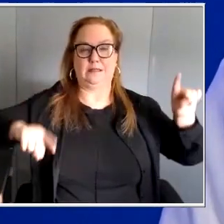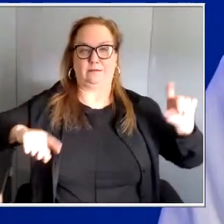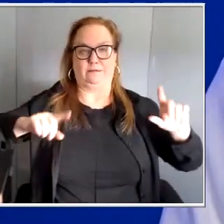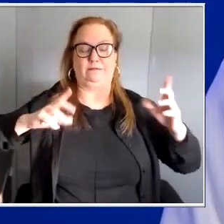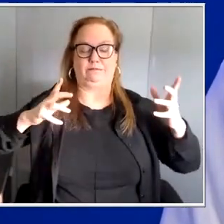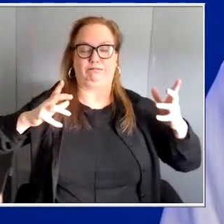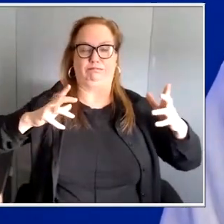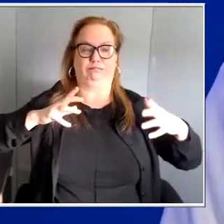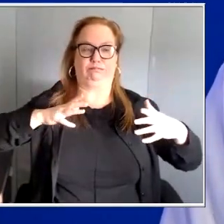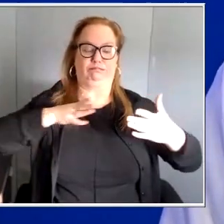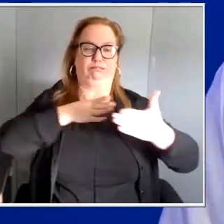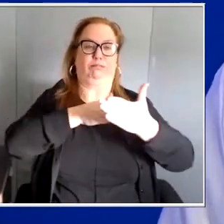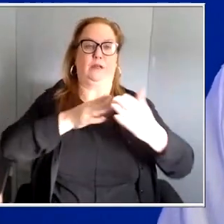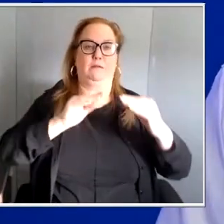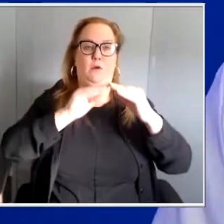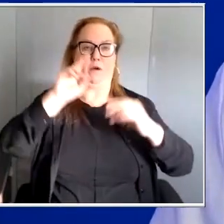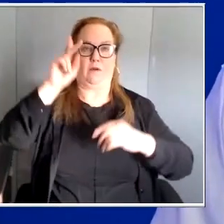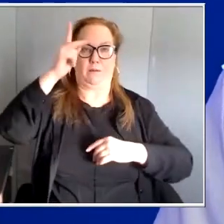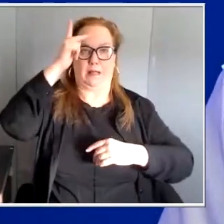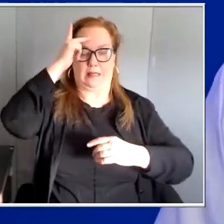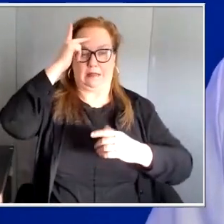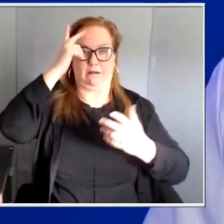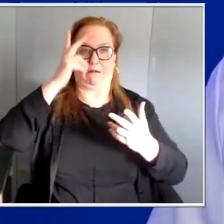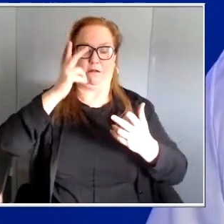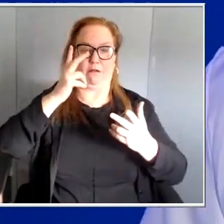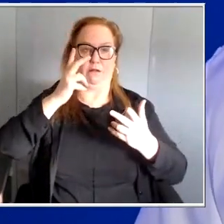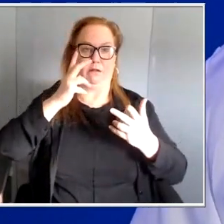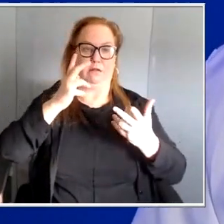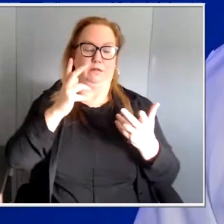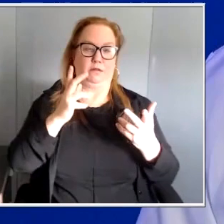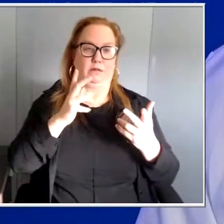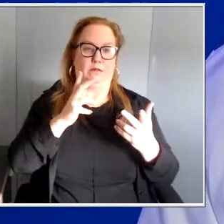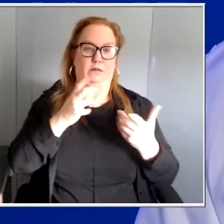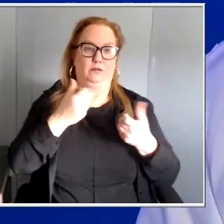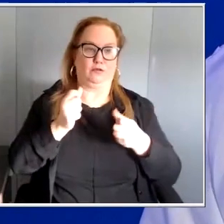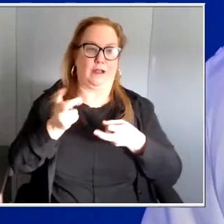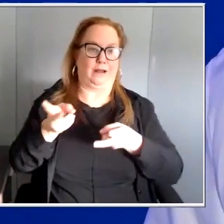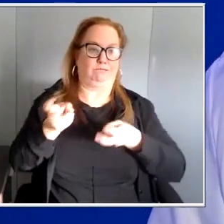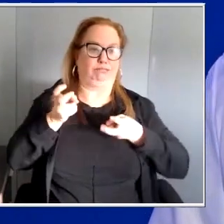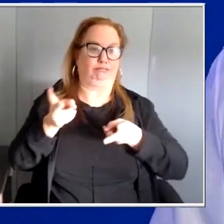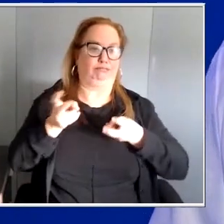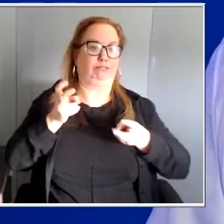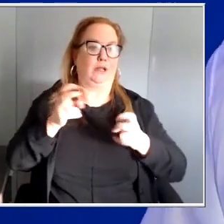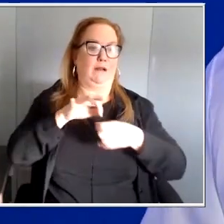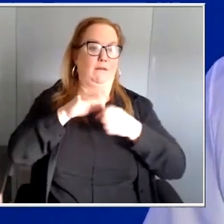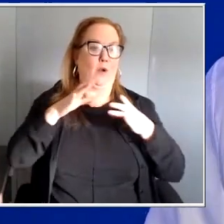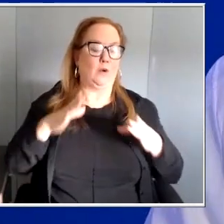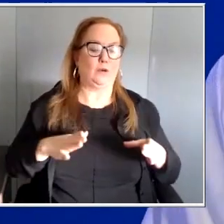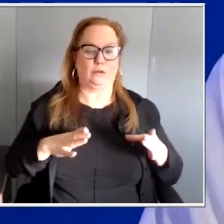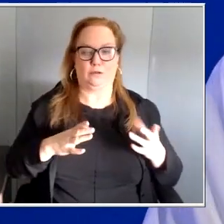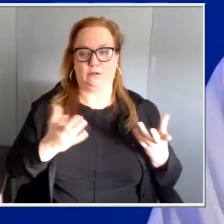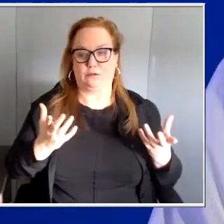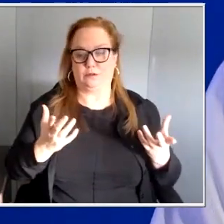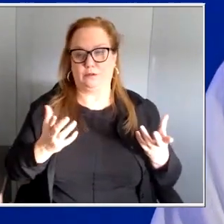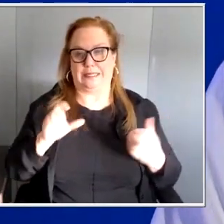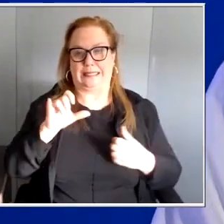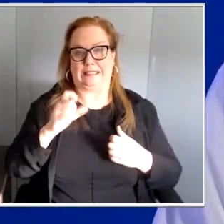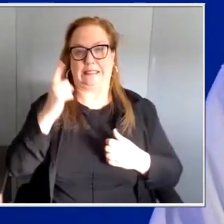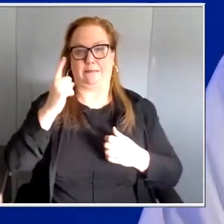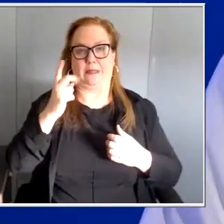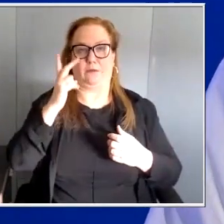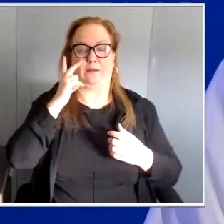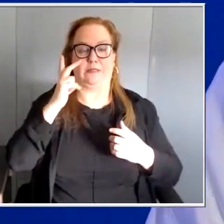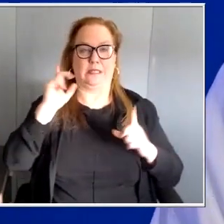certainly more of a political ploy to attract constituents and voters. But this is something we have seen throughout